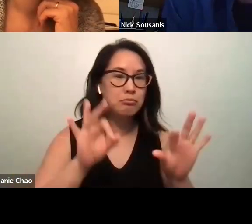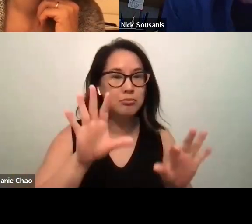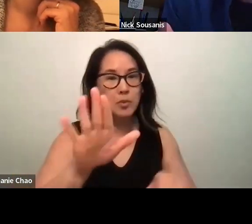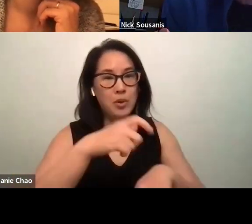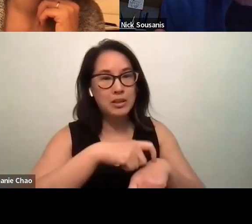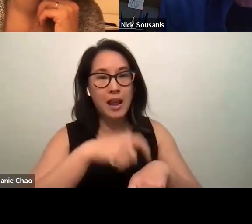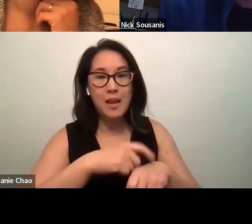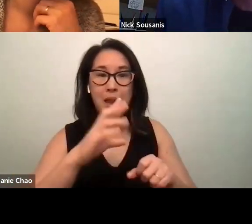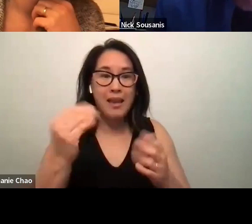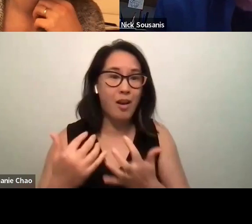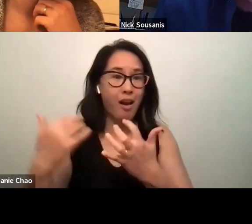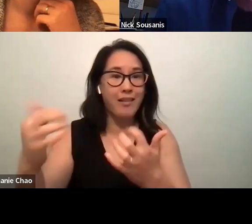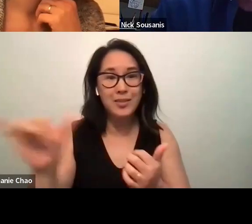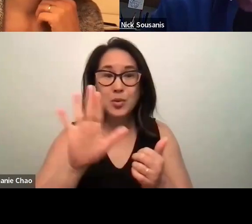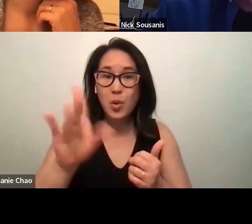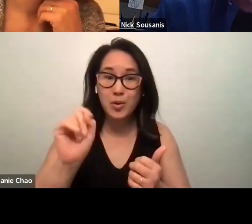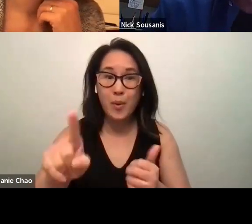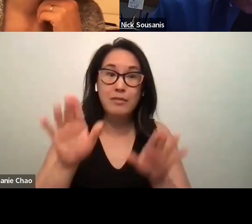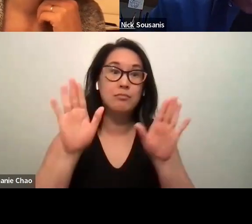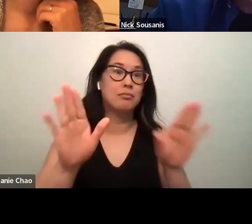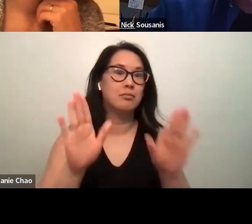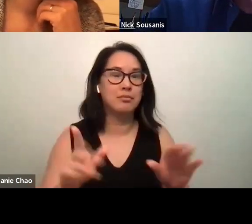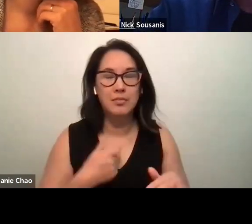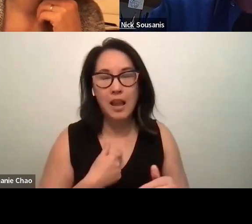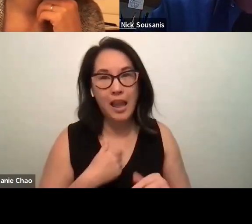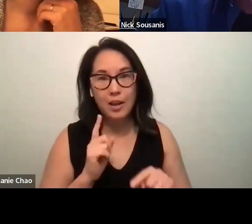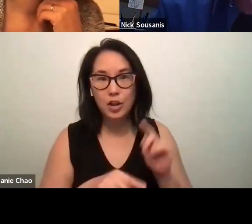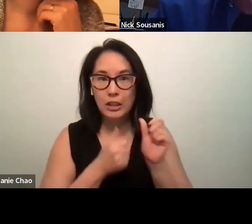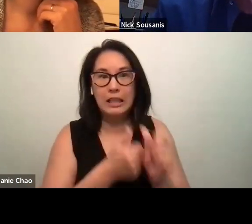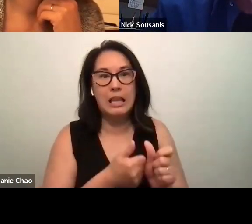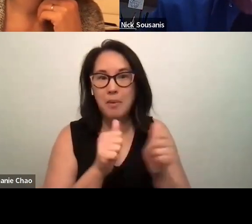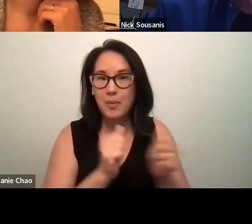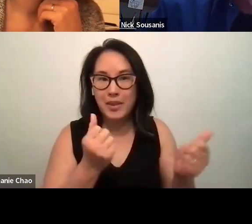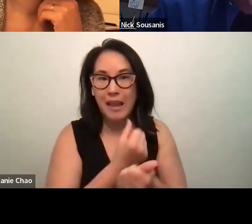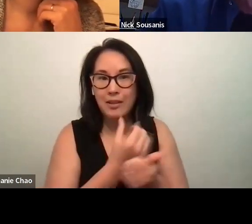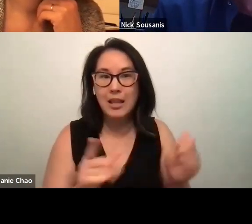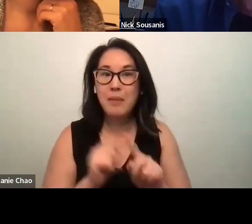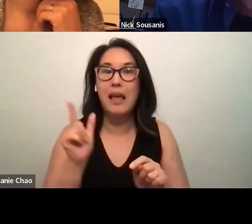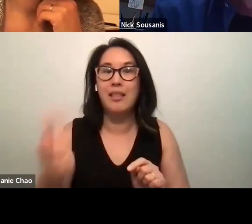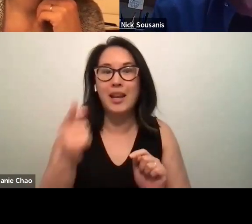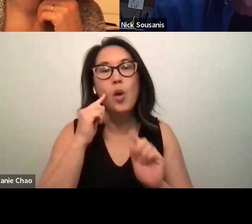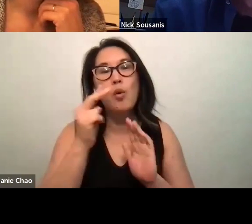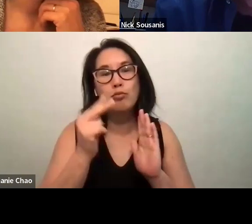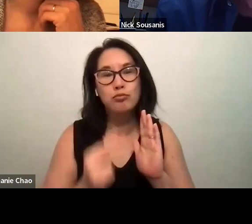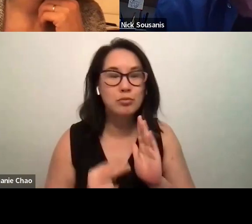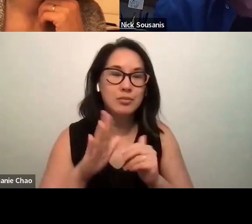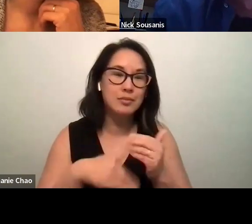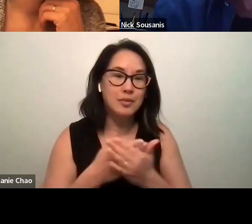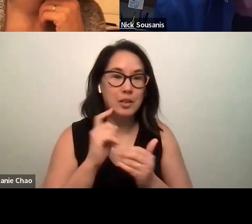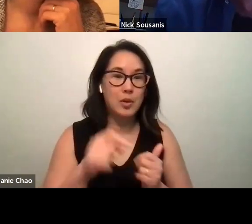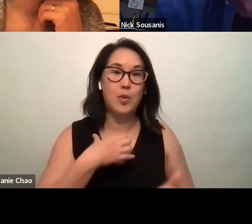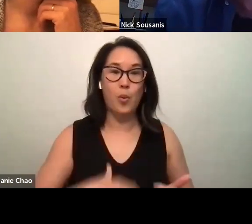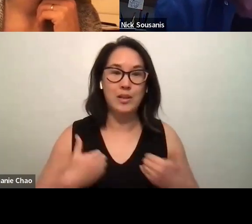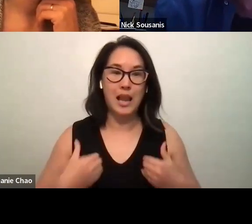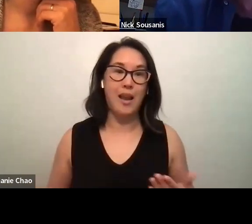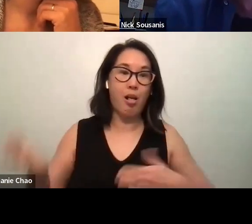And then the audience too, your questions were amazing. I couldn't really keep up with things, but I'm going to read them all, and I wish we had a whole day for